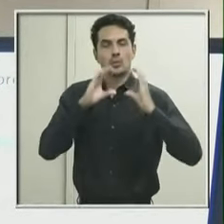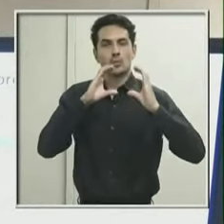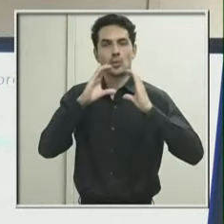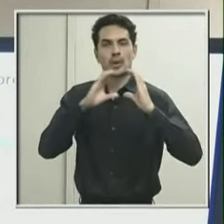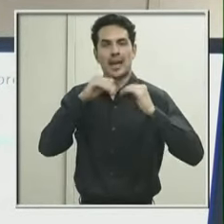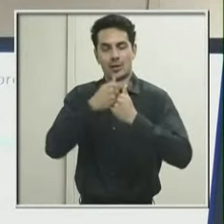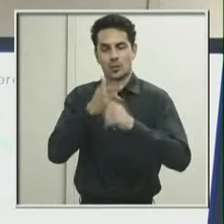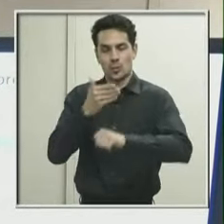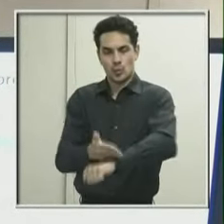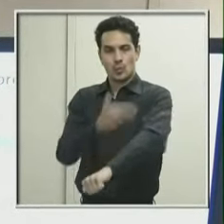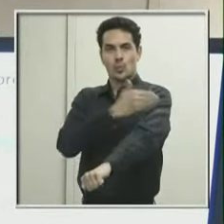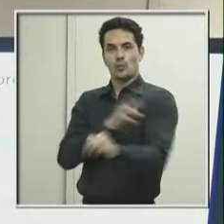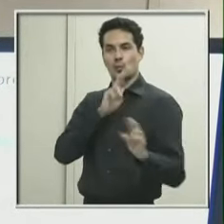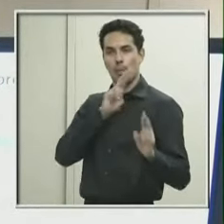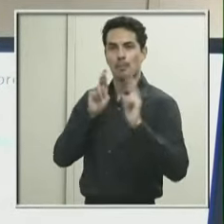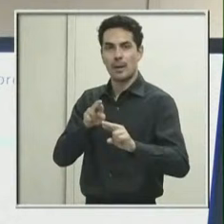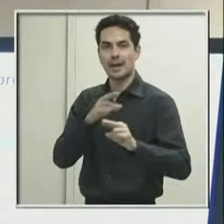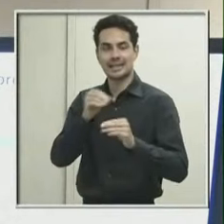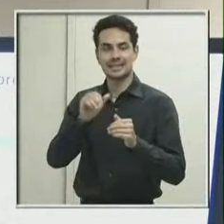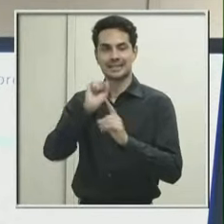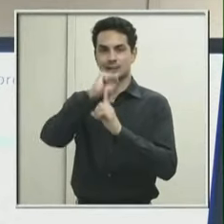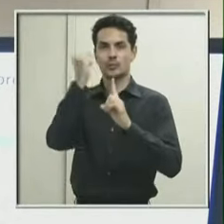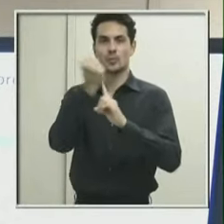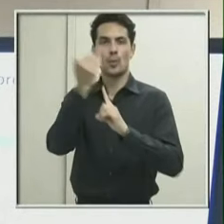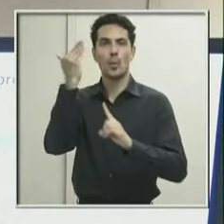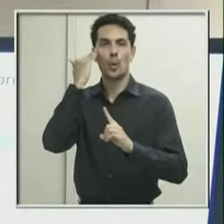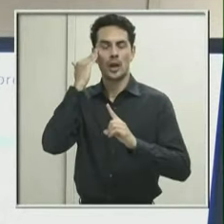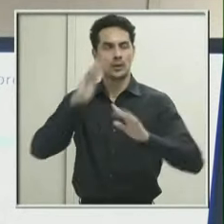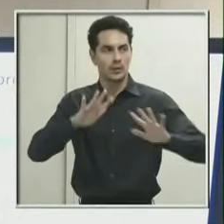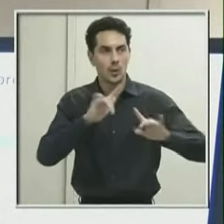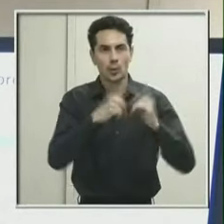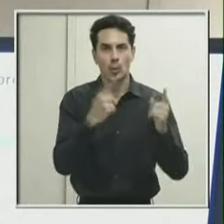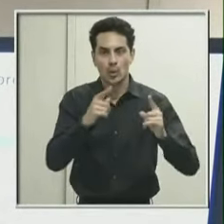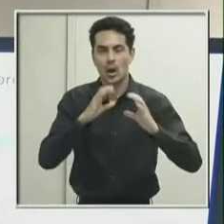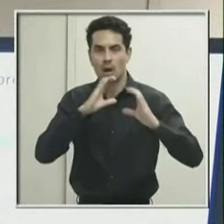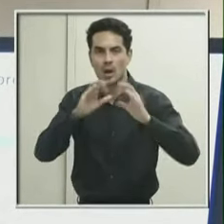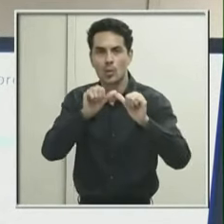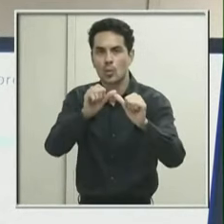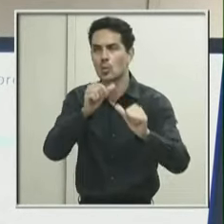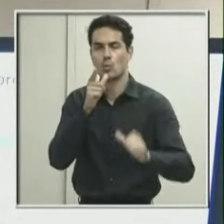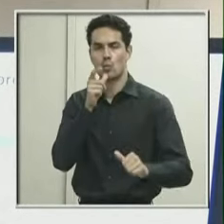to improve response and situational awareness in the future?